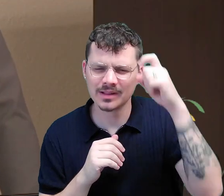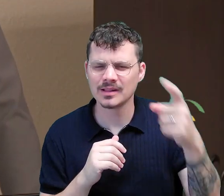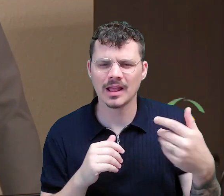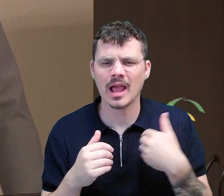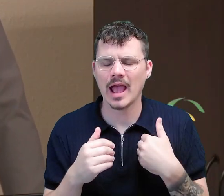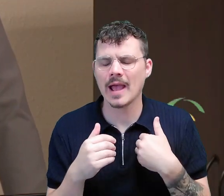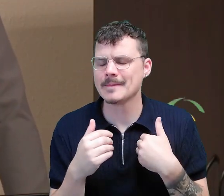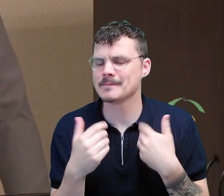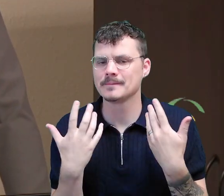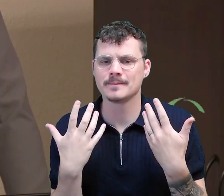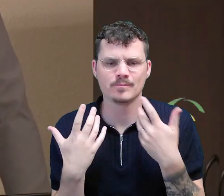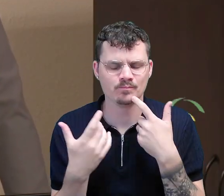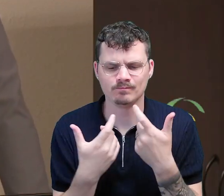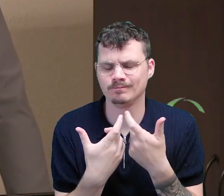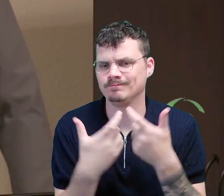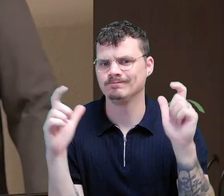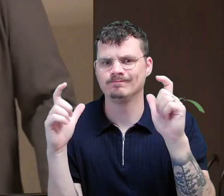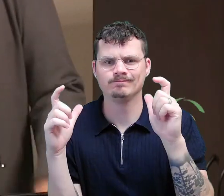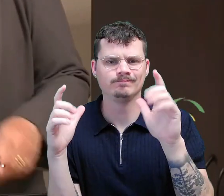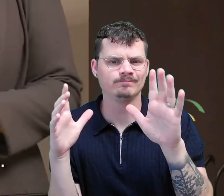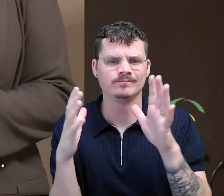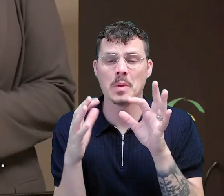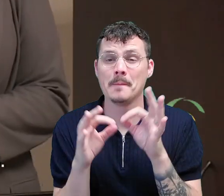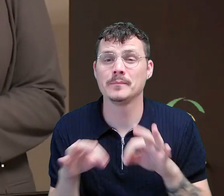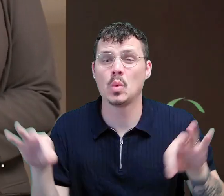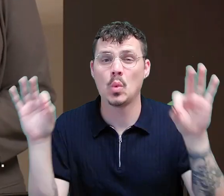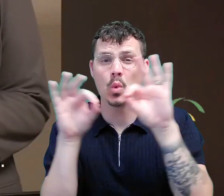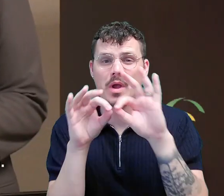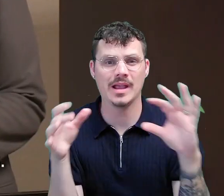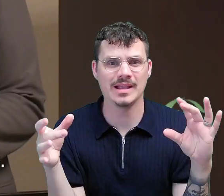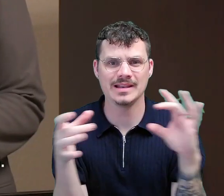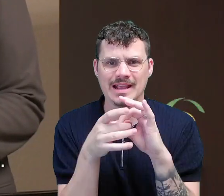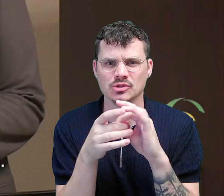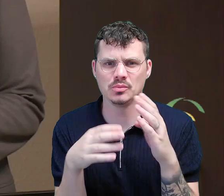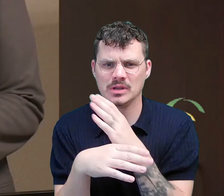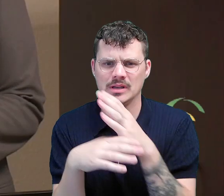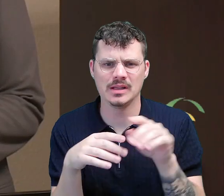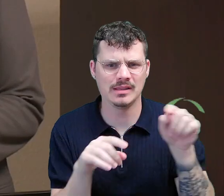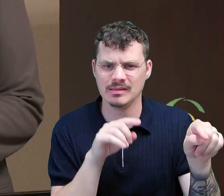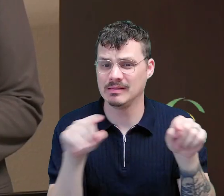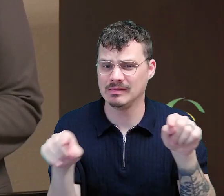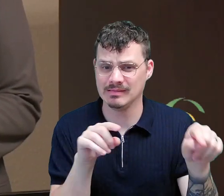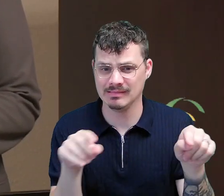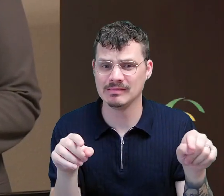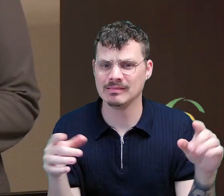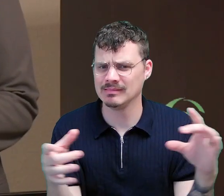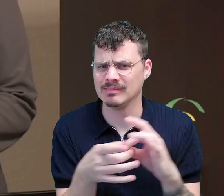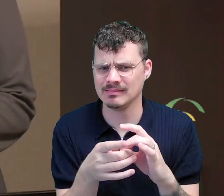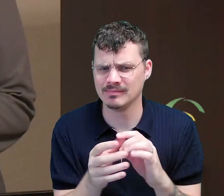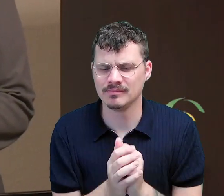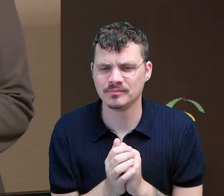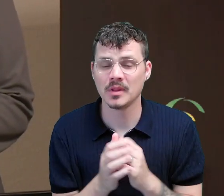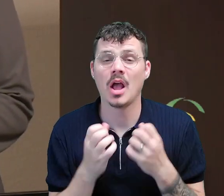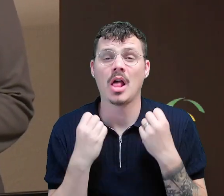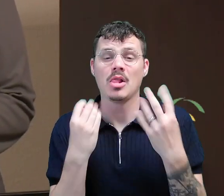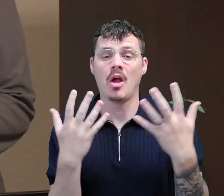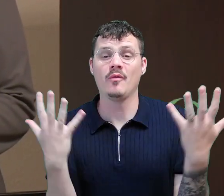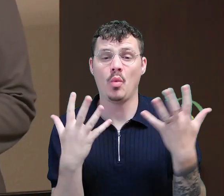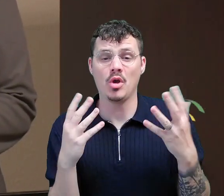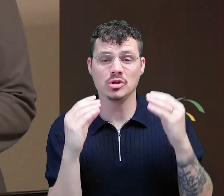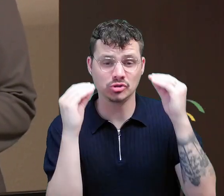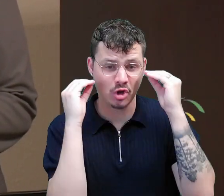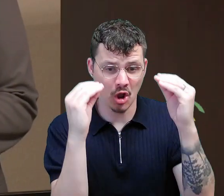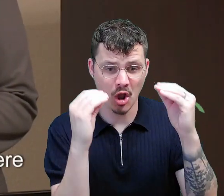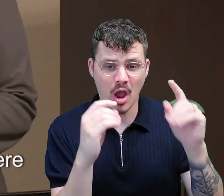an important connection between the two fields. A lot of what's taught